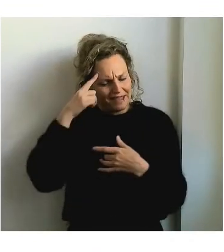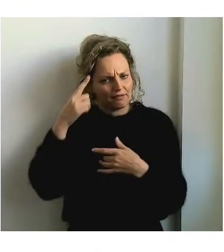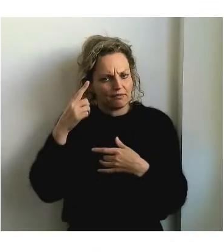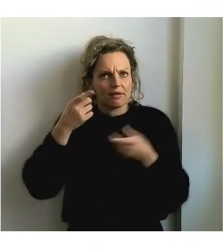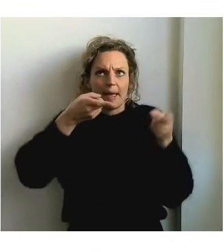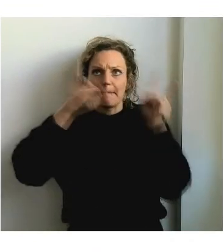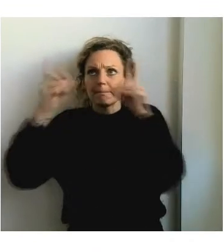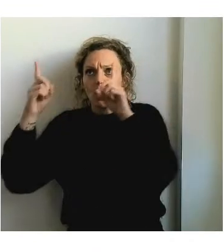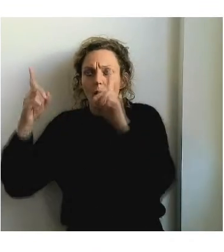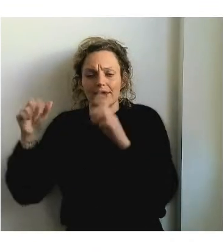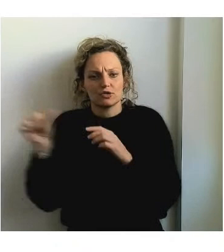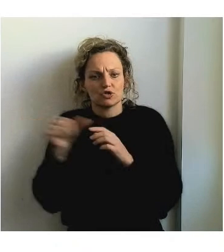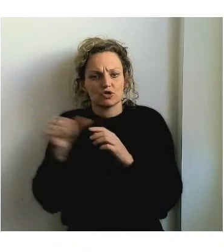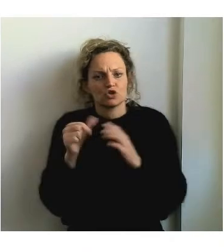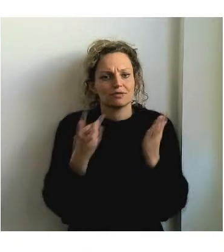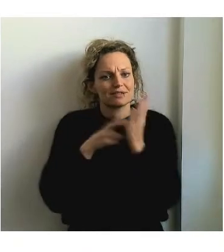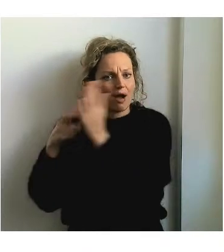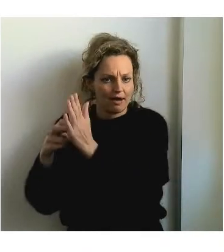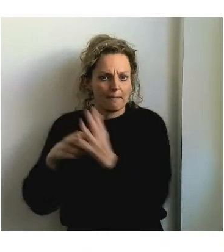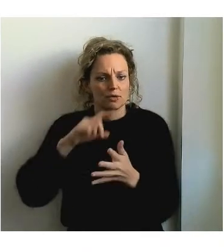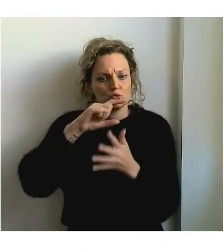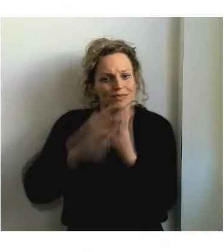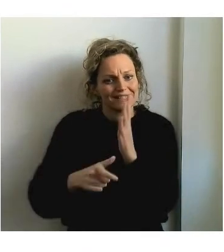Disability Confident and start that journey?